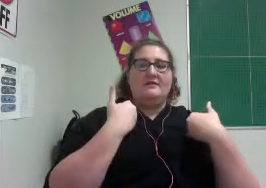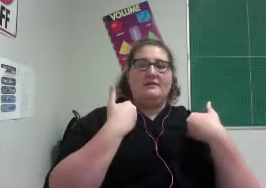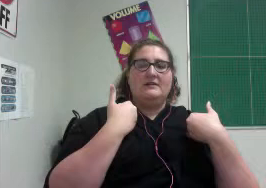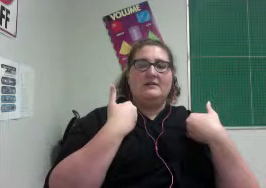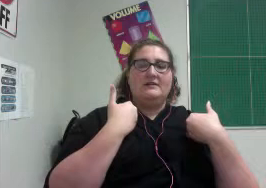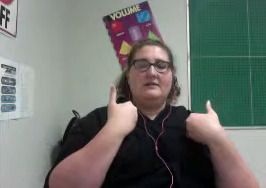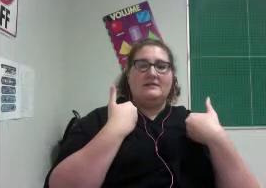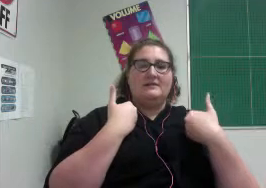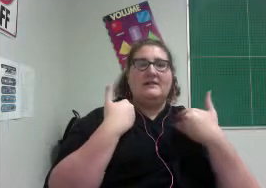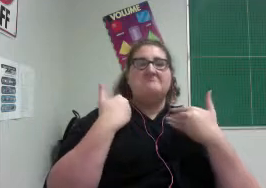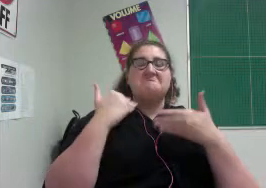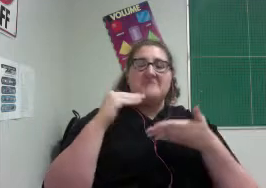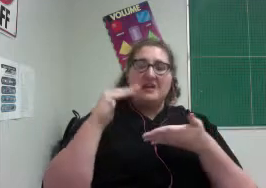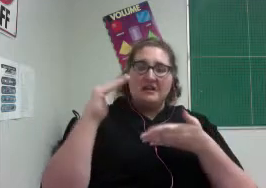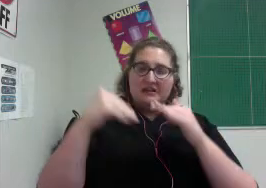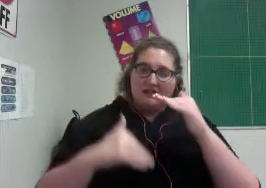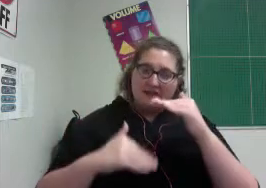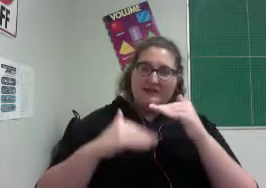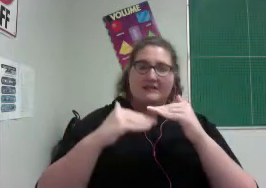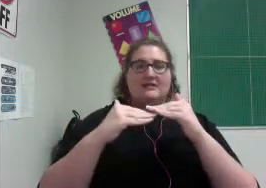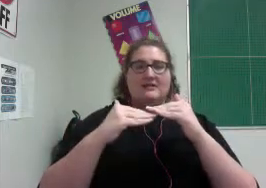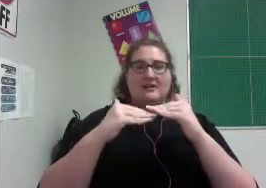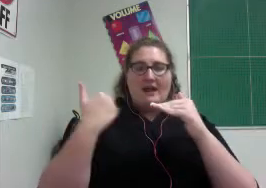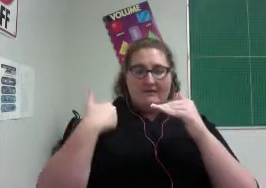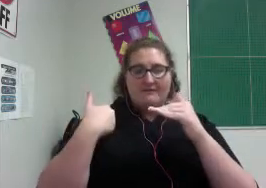have at least